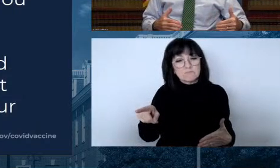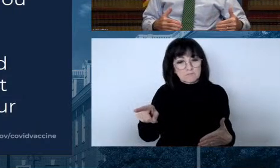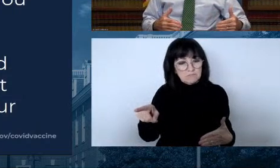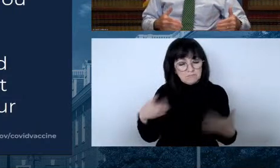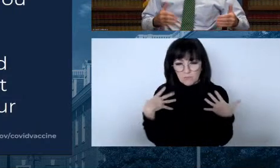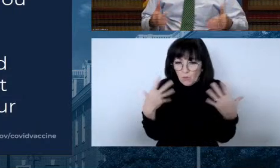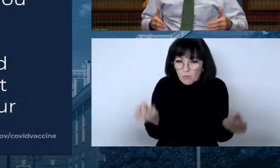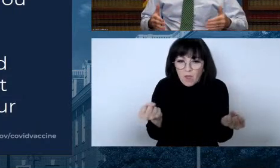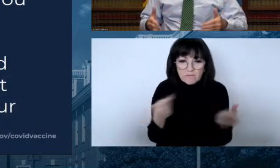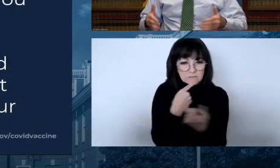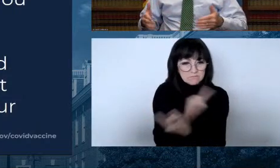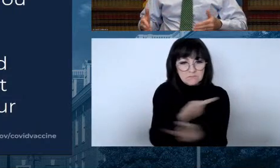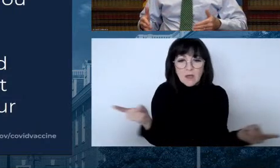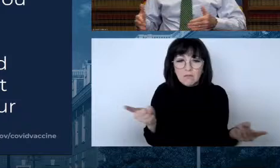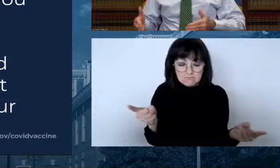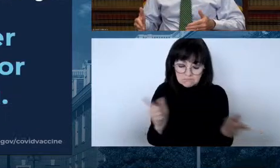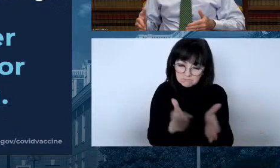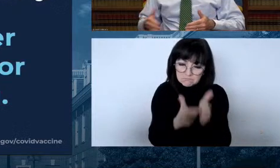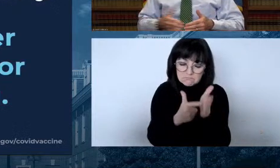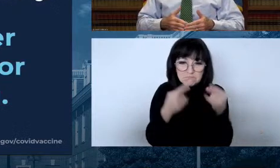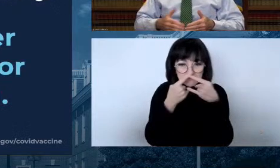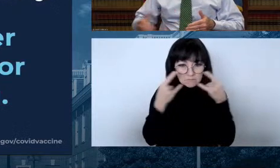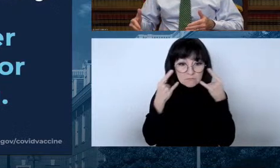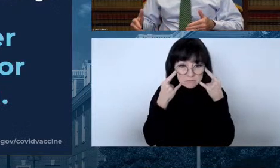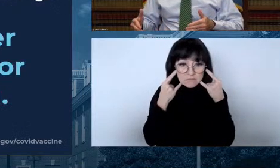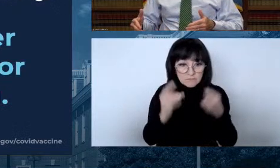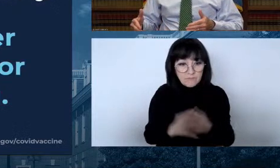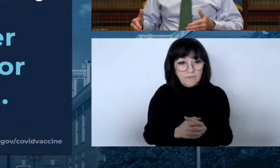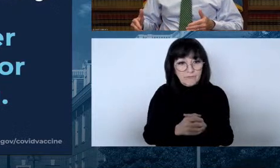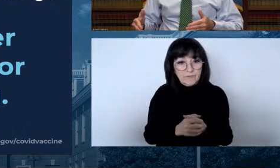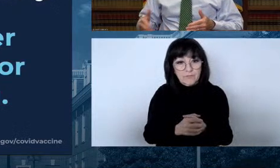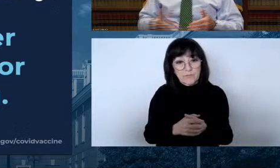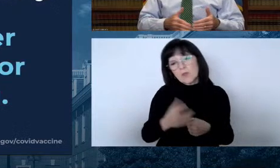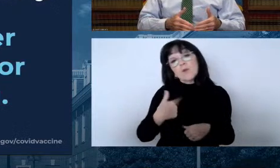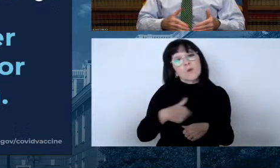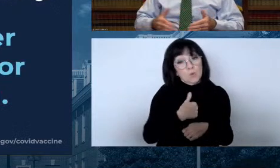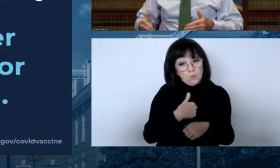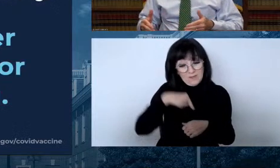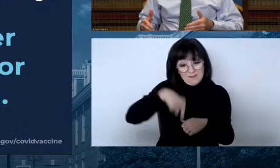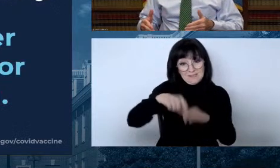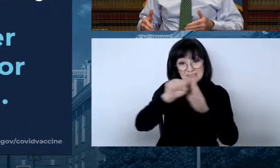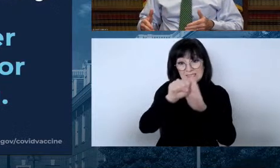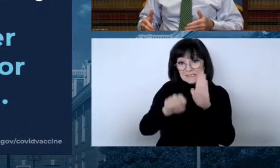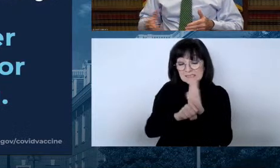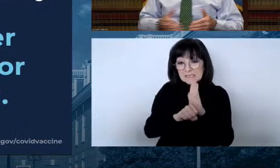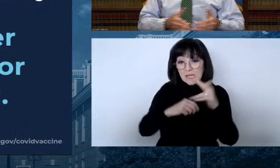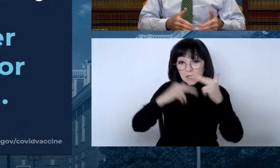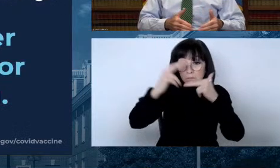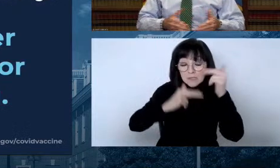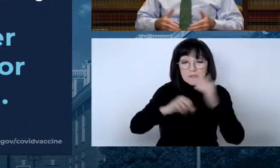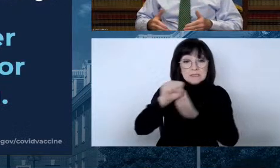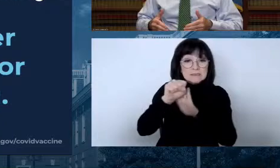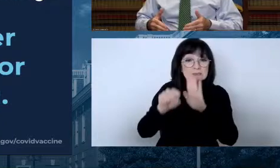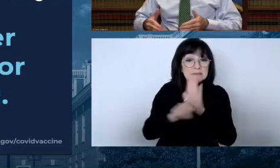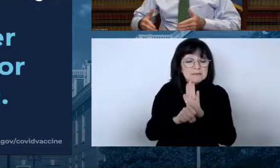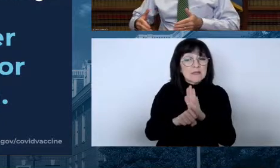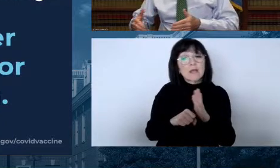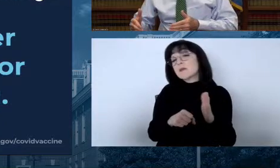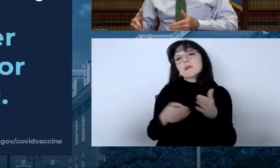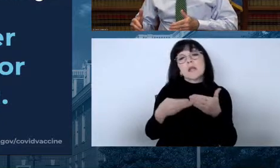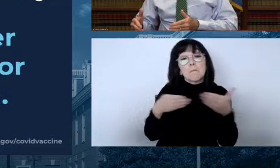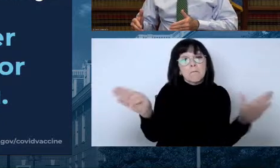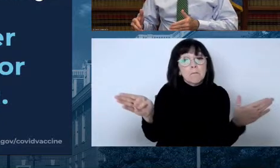in the state, we do have a mask mandate for all state public facilities, public transportation,